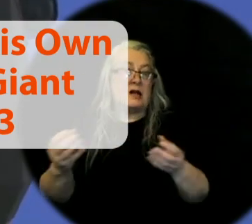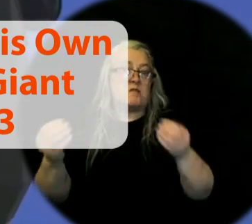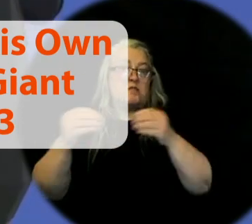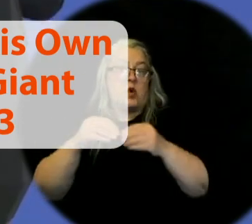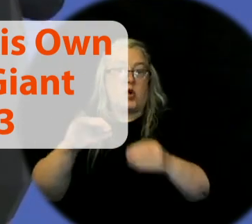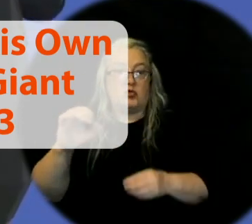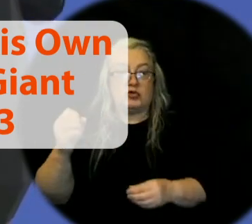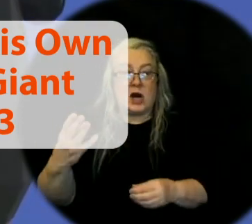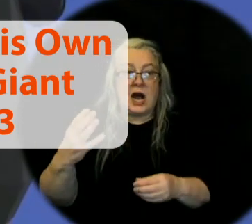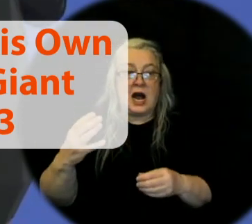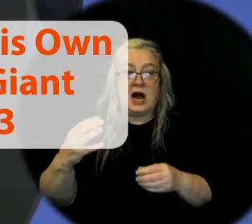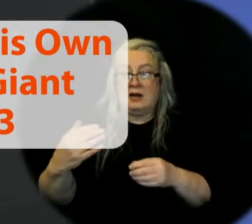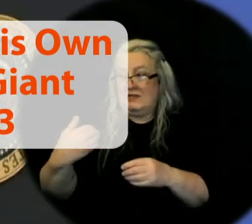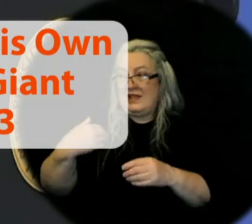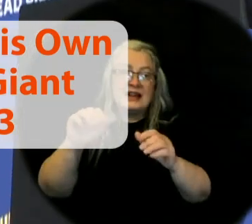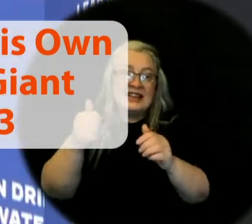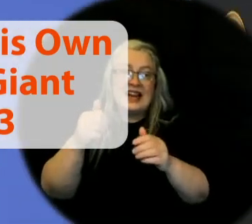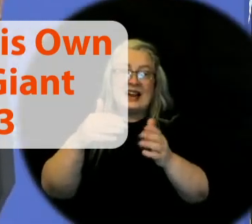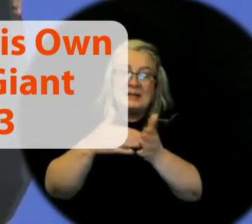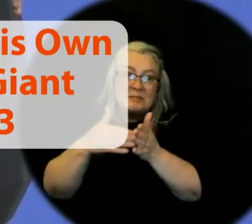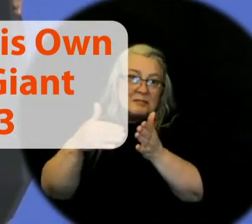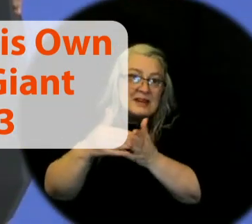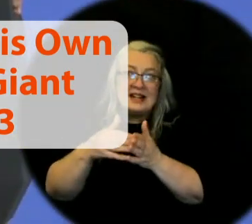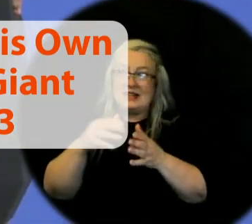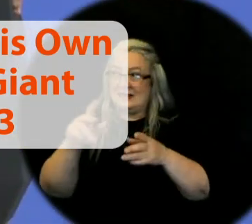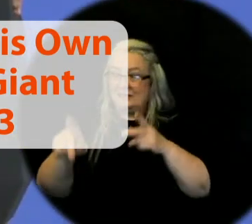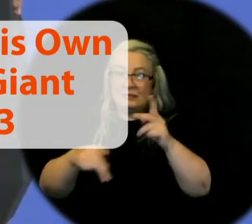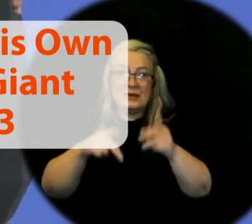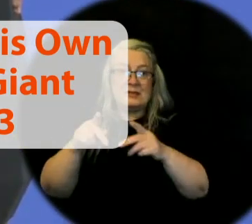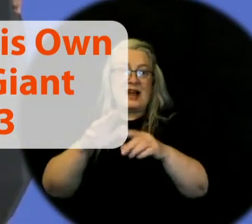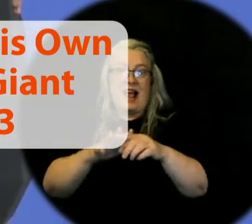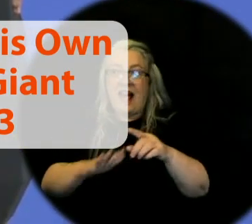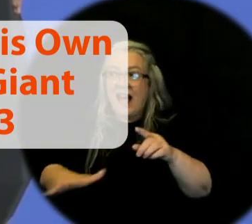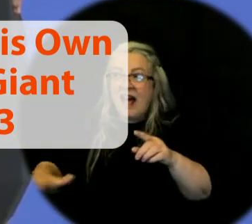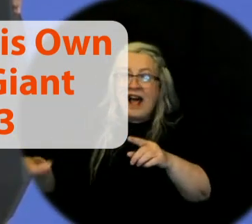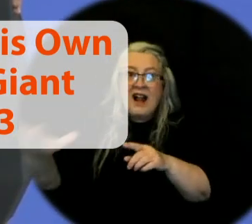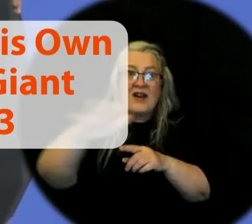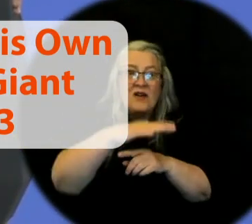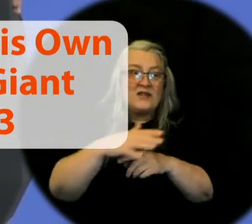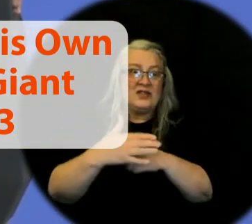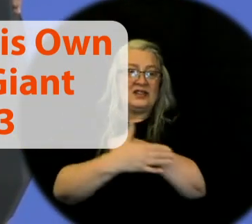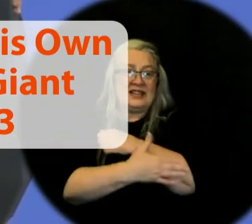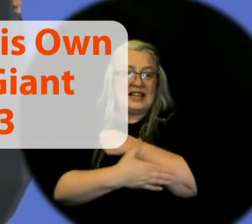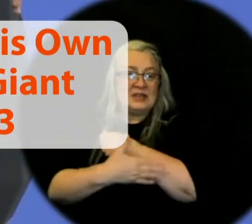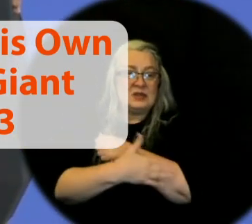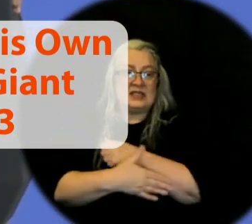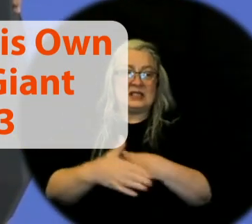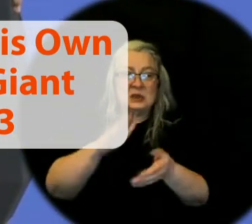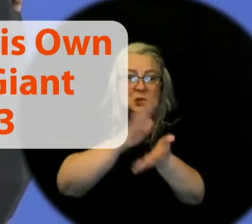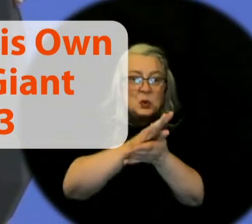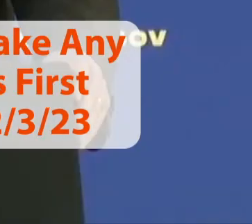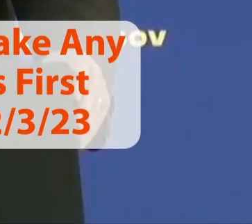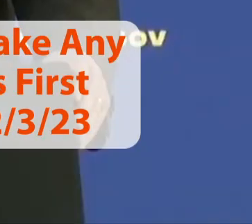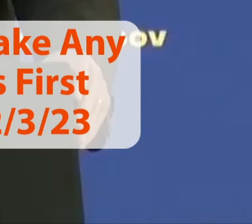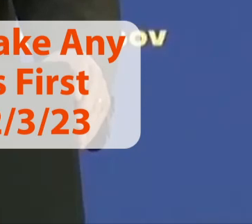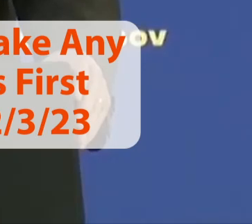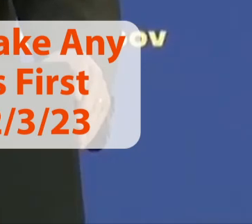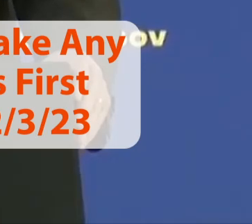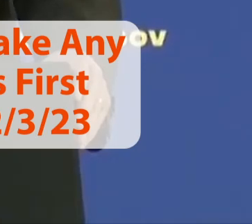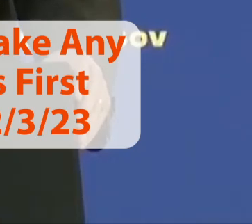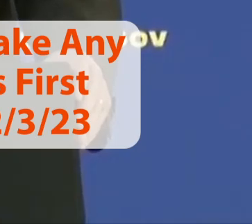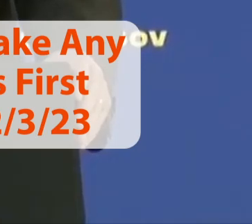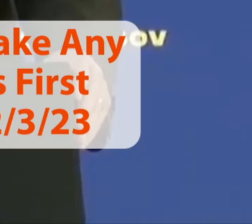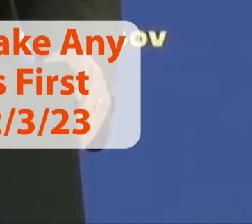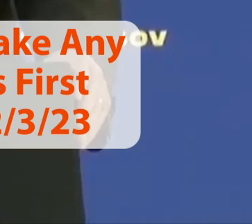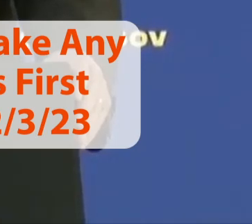recalibration of last month, all children in daycare centers exist that they're. And